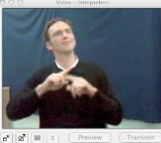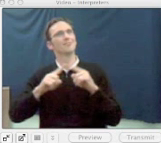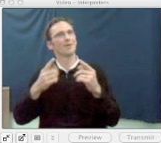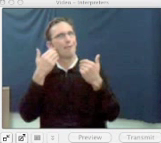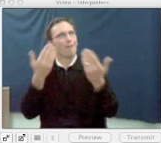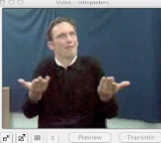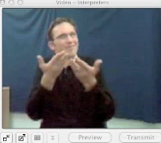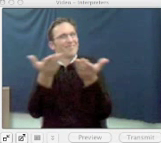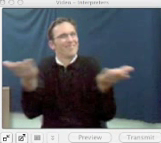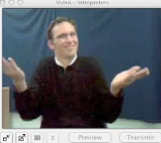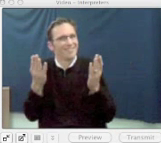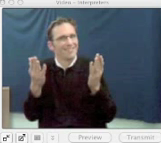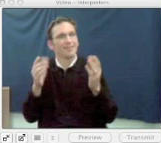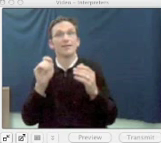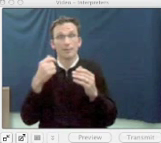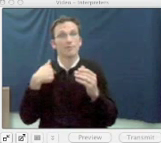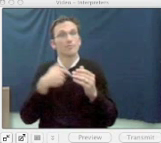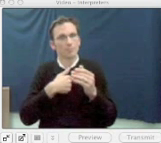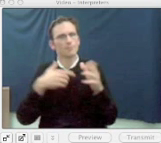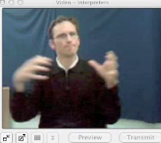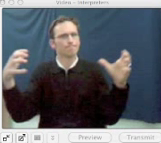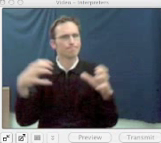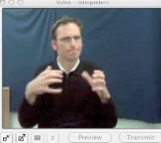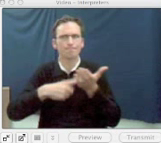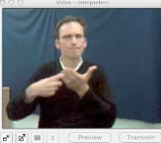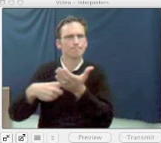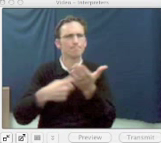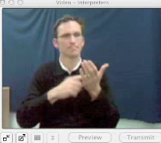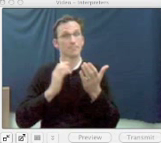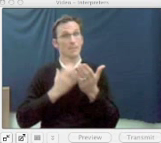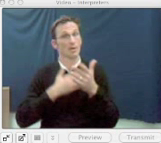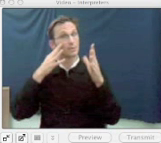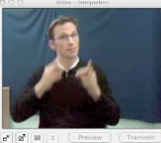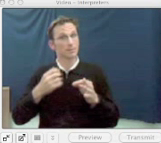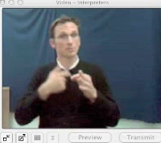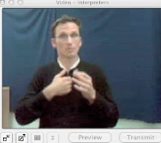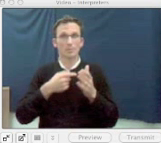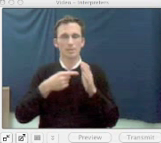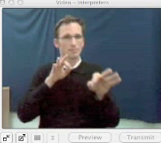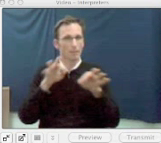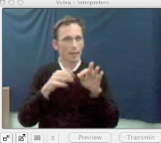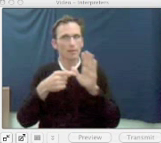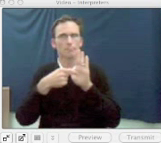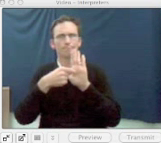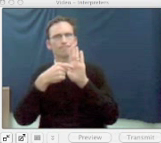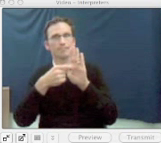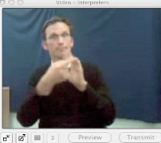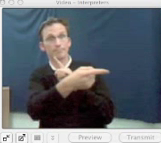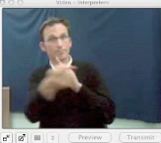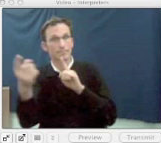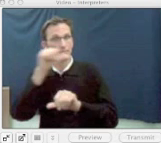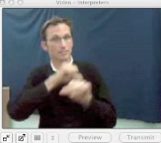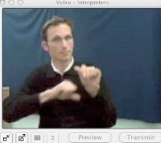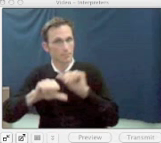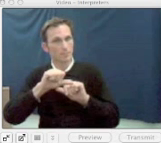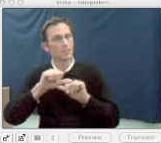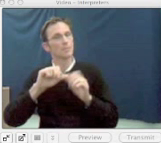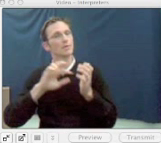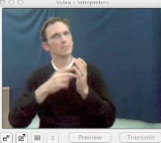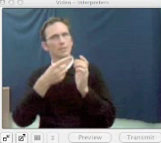asked to bring back our decisions to the company of our peers, then we are constantly able to be challenged